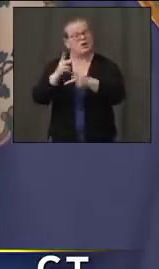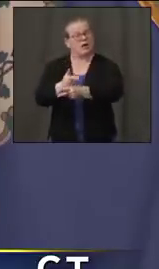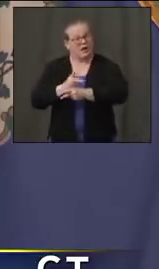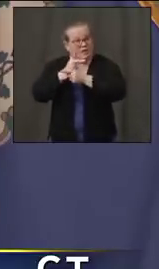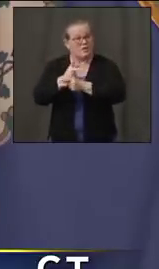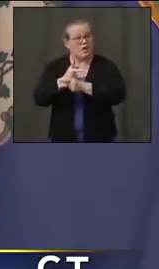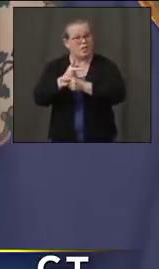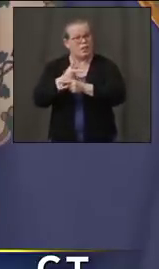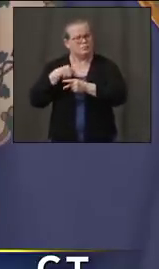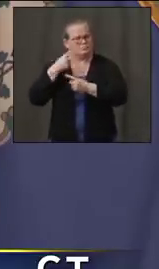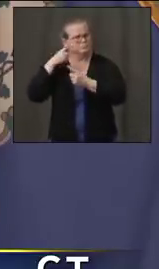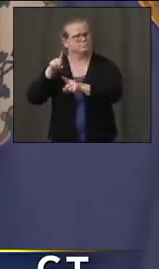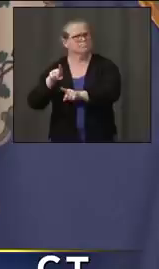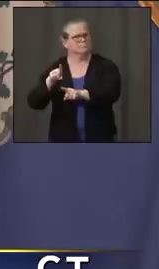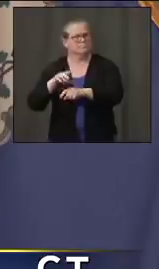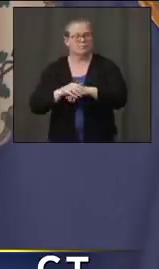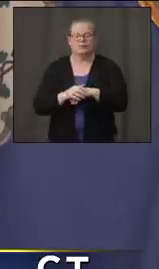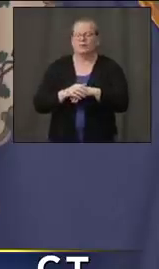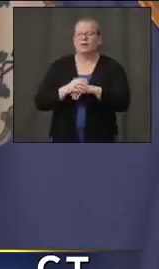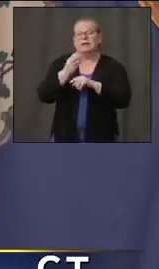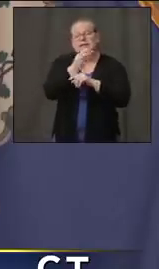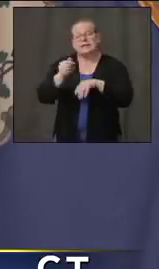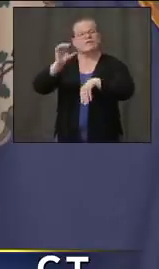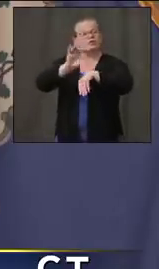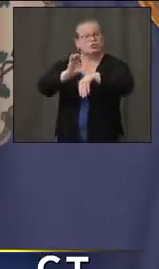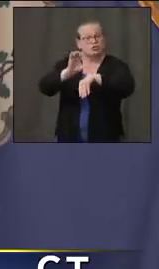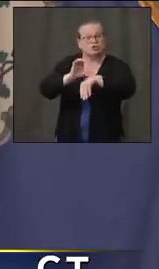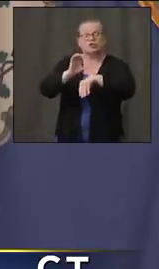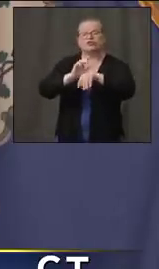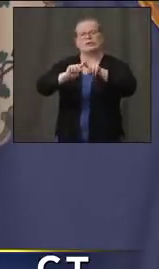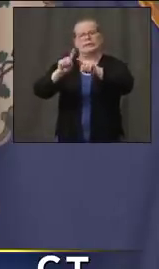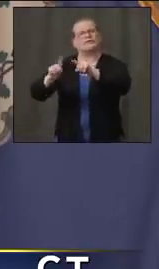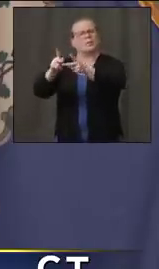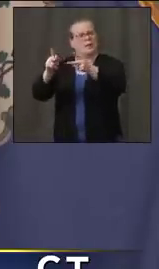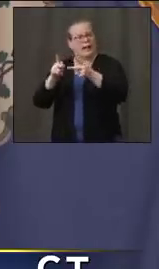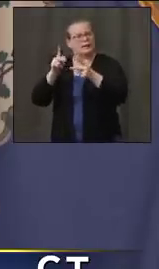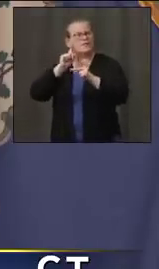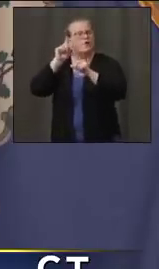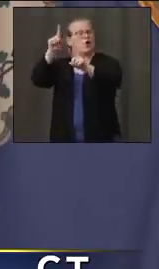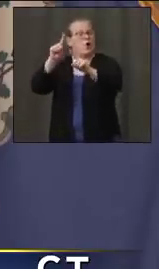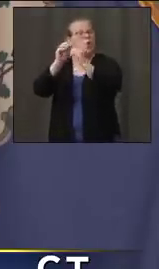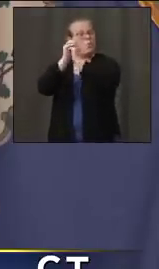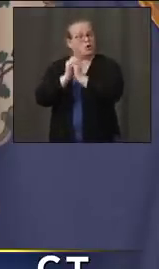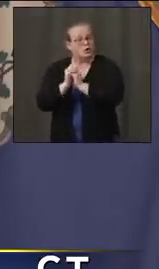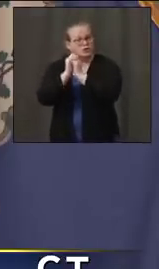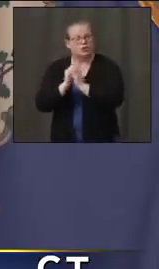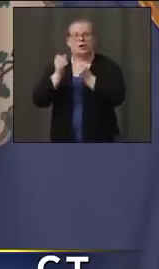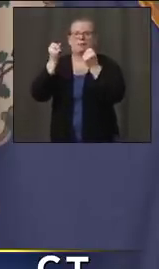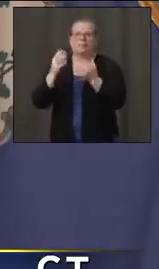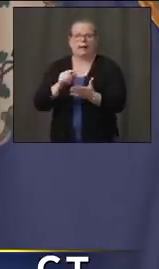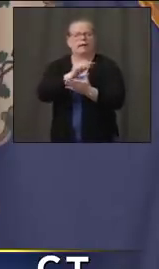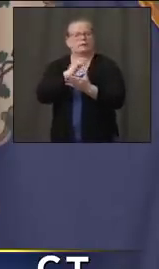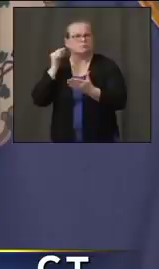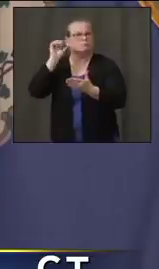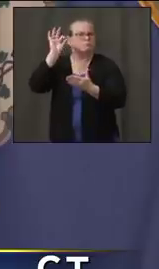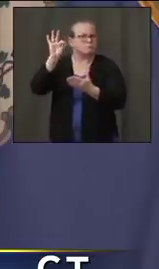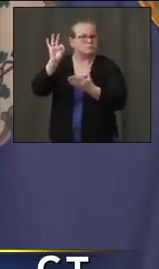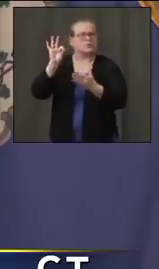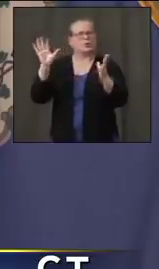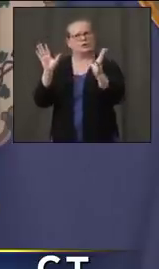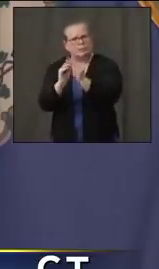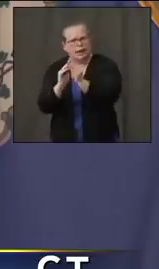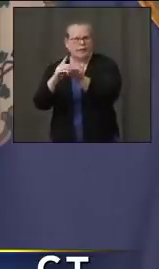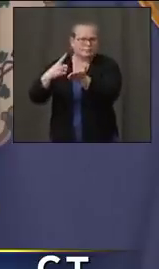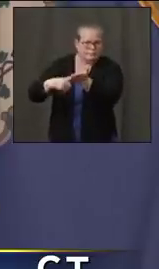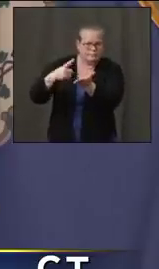because we met with a lot of the faith leaders who were anxious to see us figure out how we can reopen